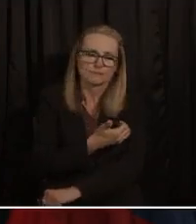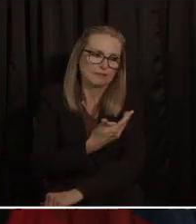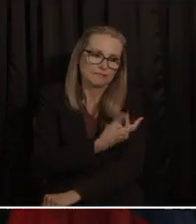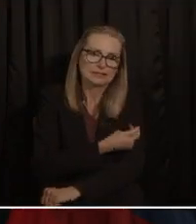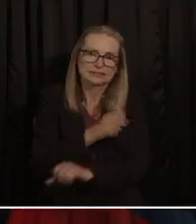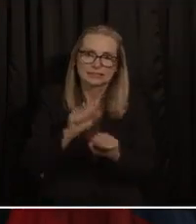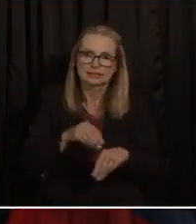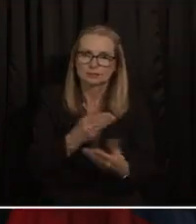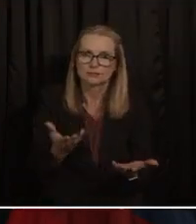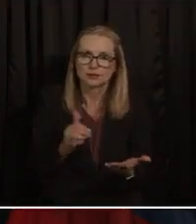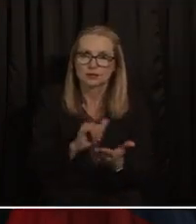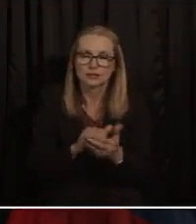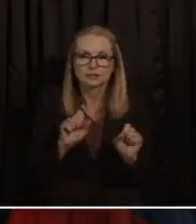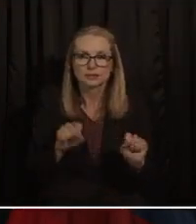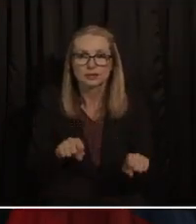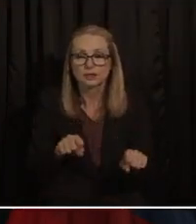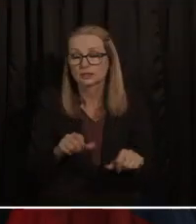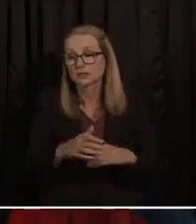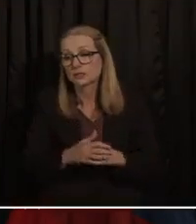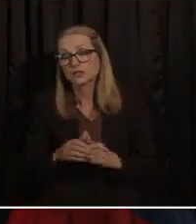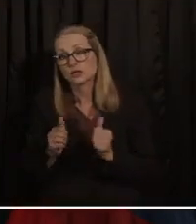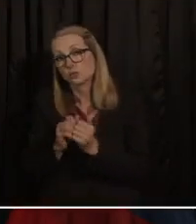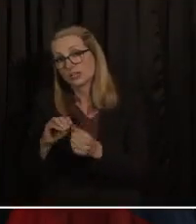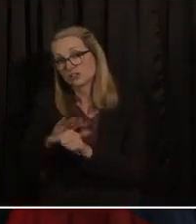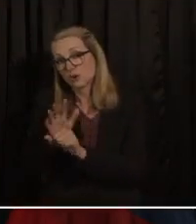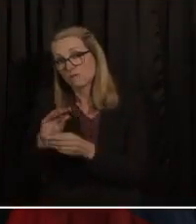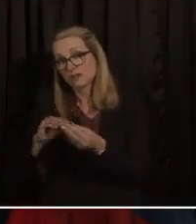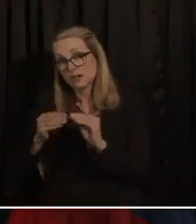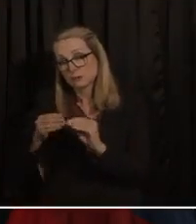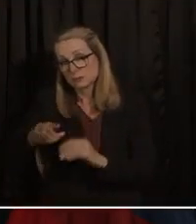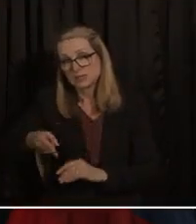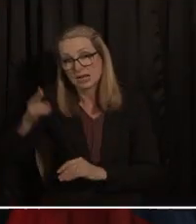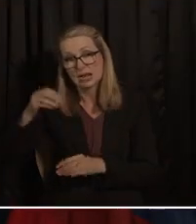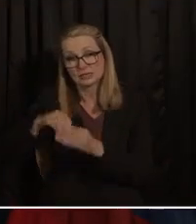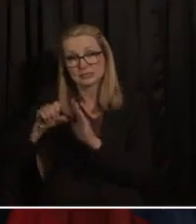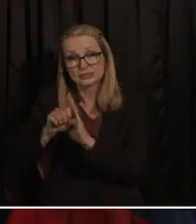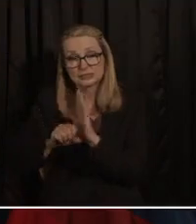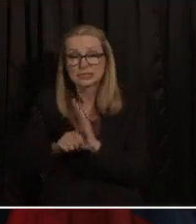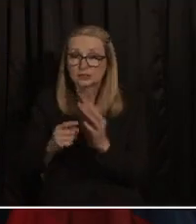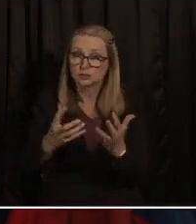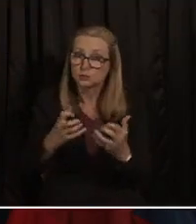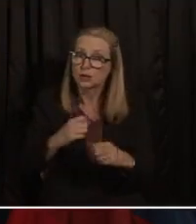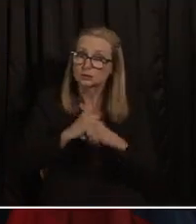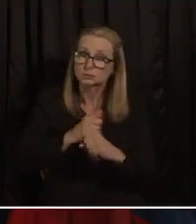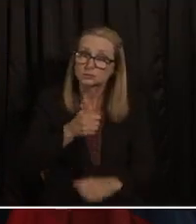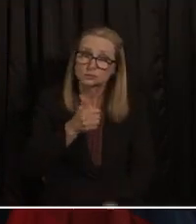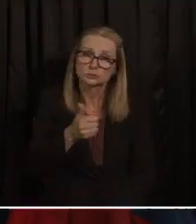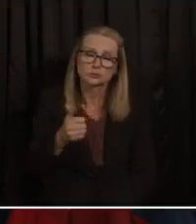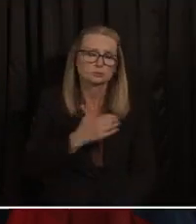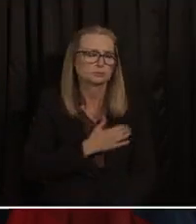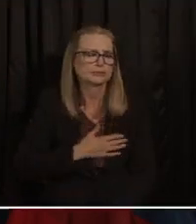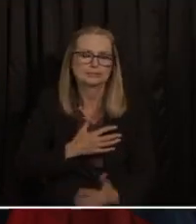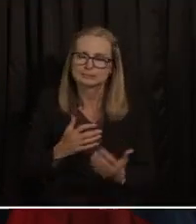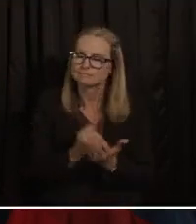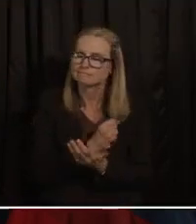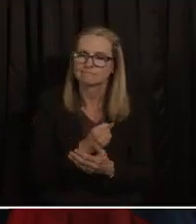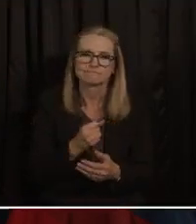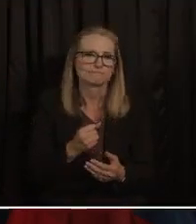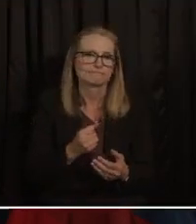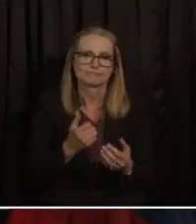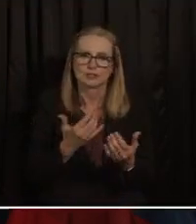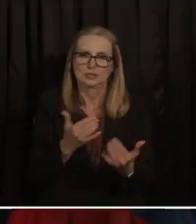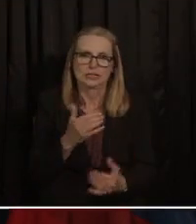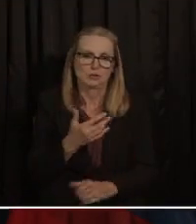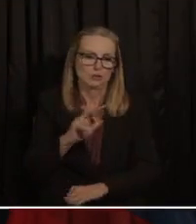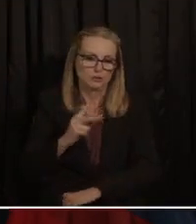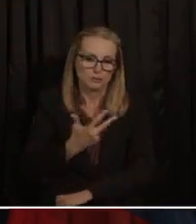we have, I know you want that extra level of protection, so please take up that opportunity to go ahead and get that booster. We